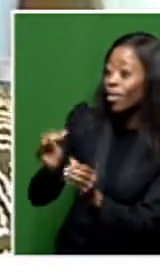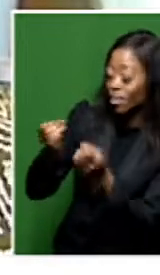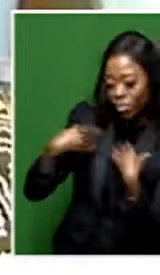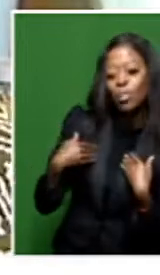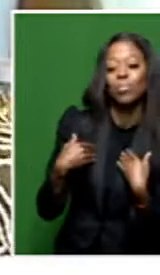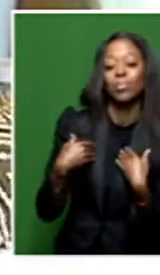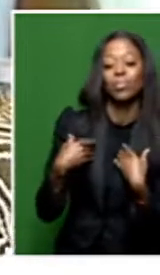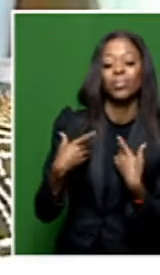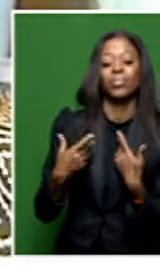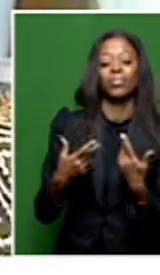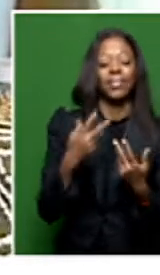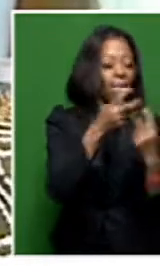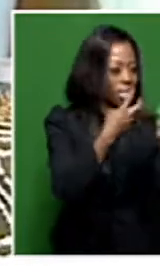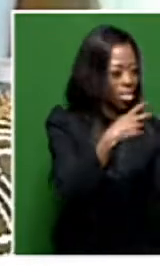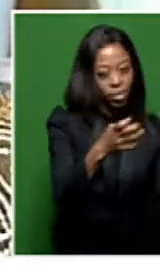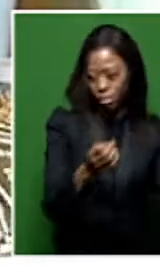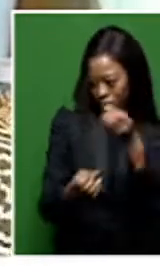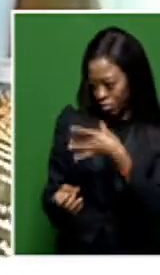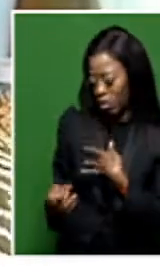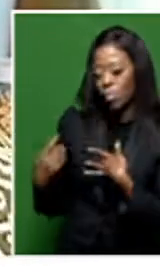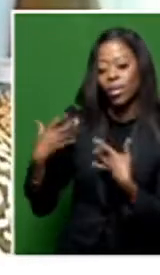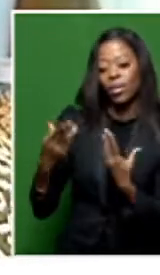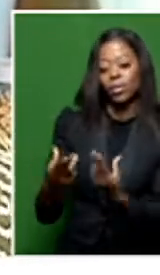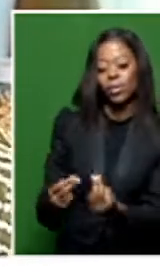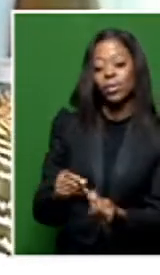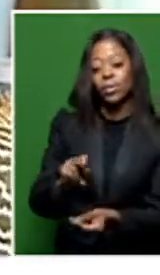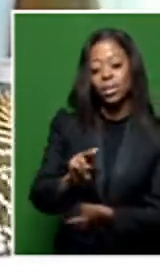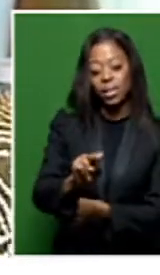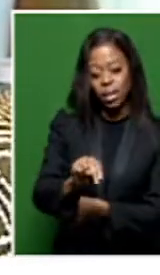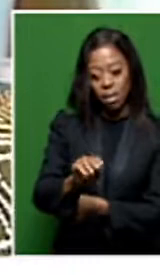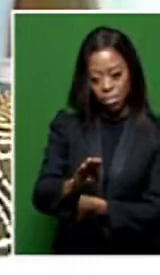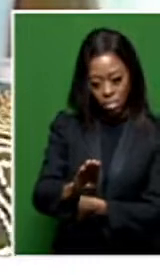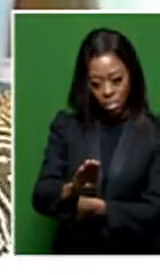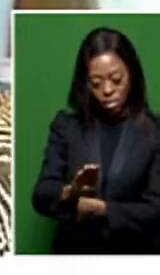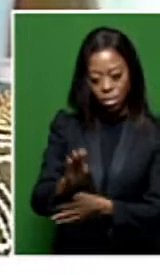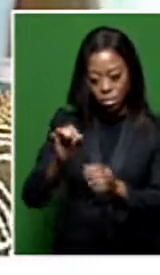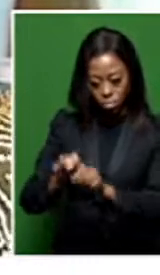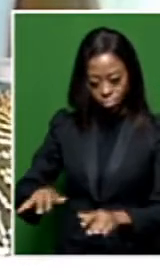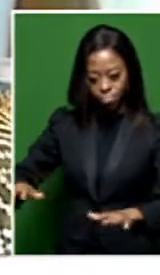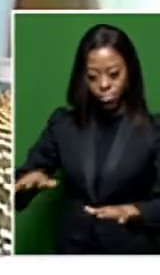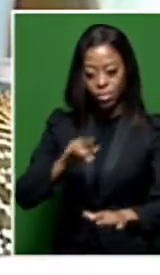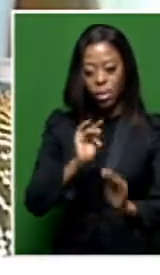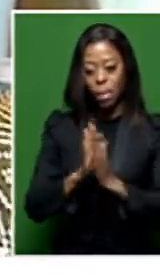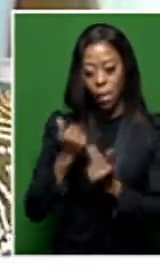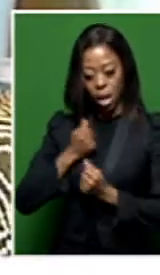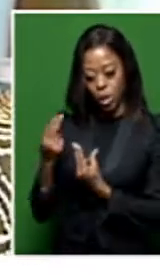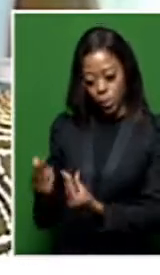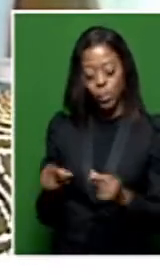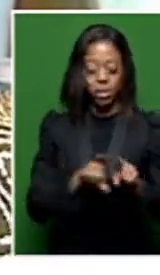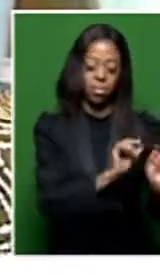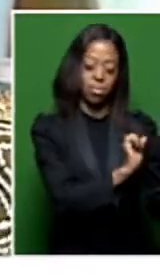And her publisher, the NB Publishers, they published my book. They also published her book.